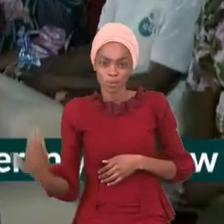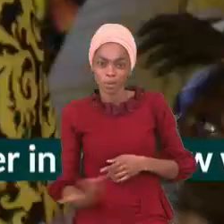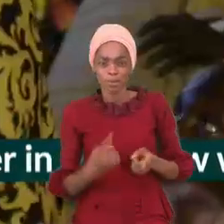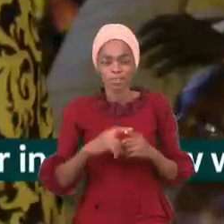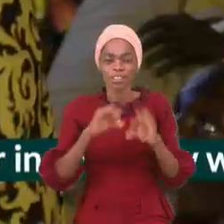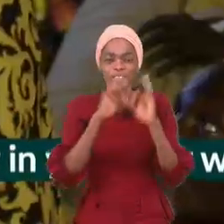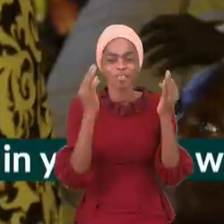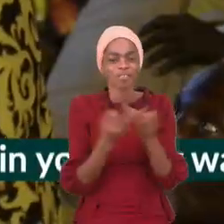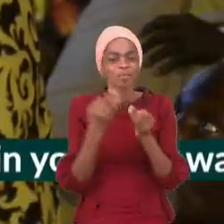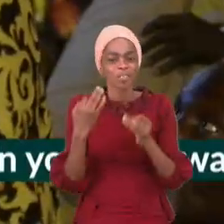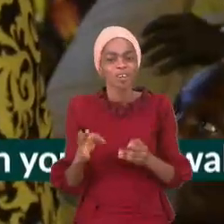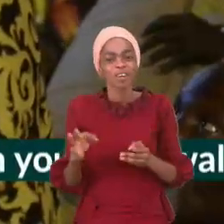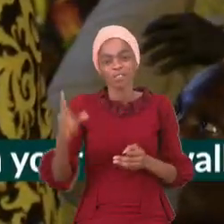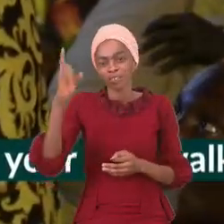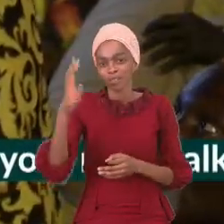a new creature.